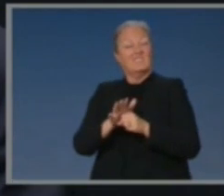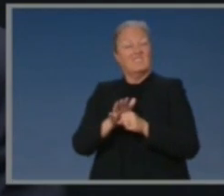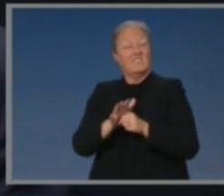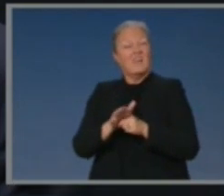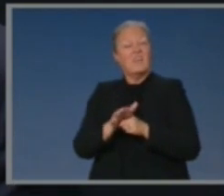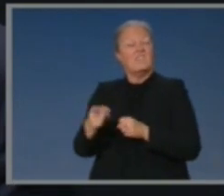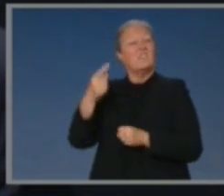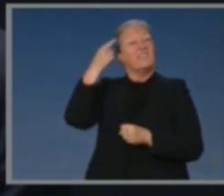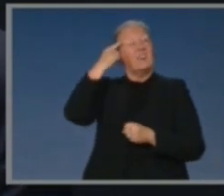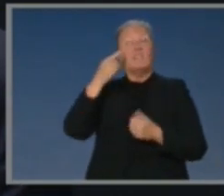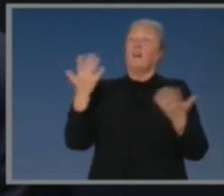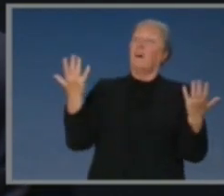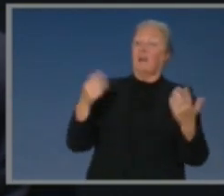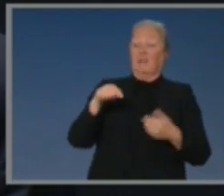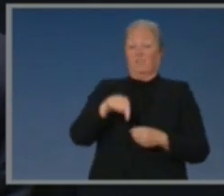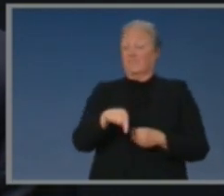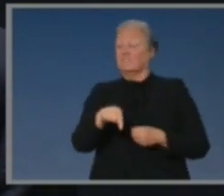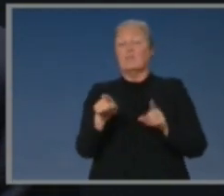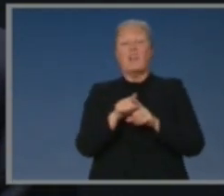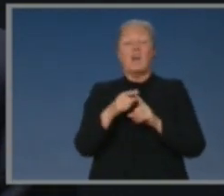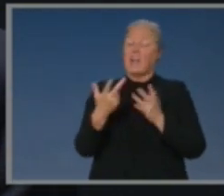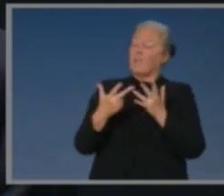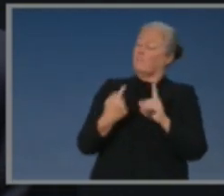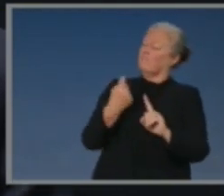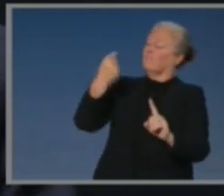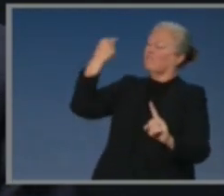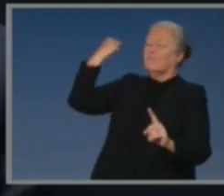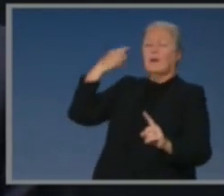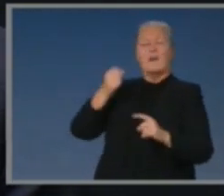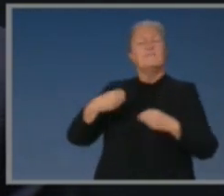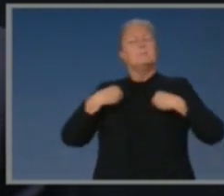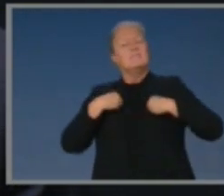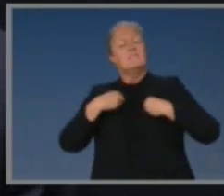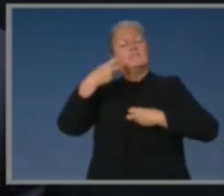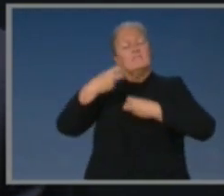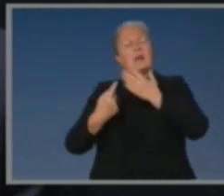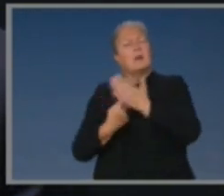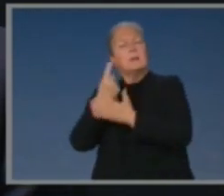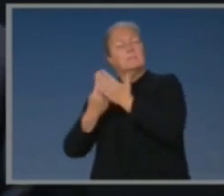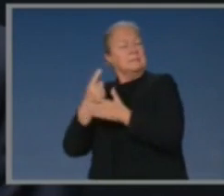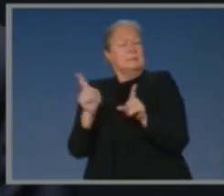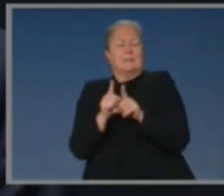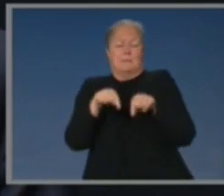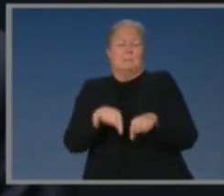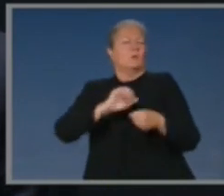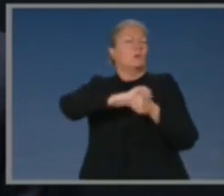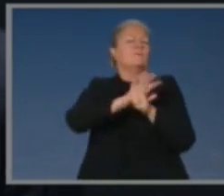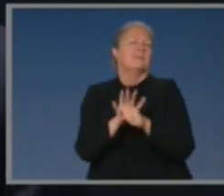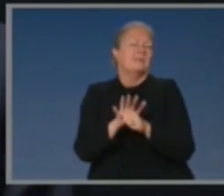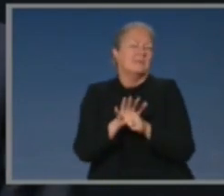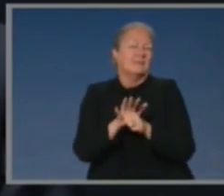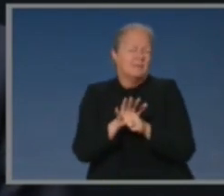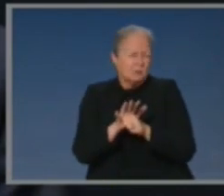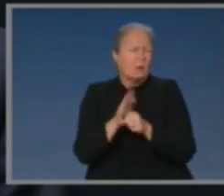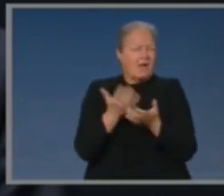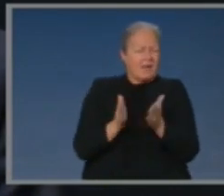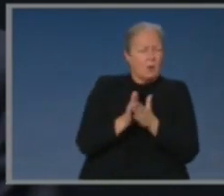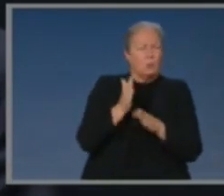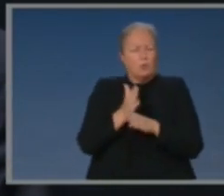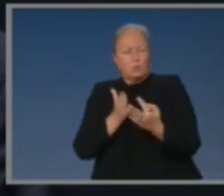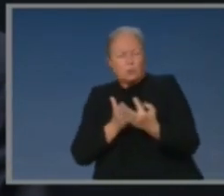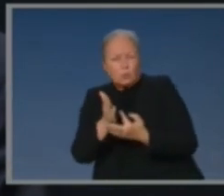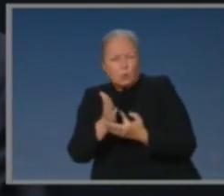get as many people back to work as we possibly can while having those protections in place to reduce the transmission